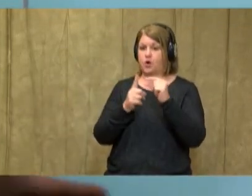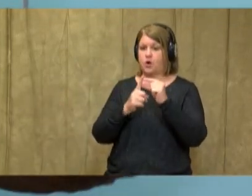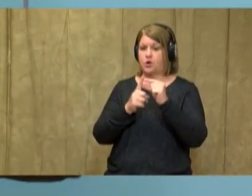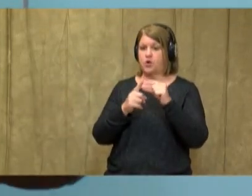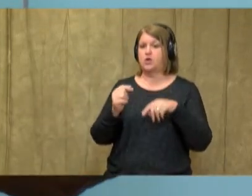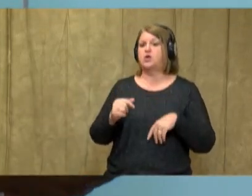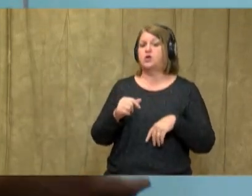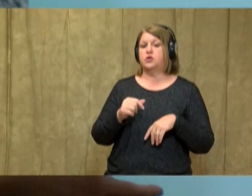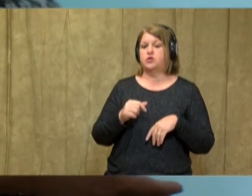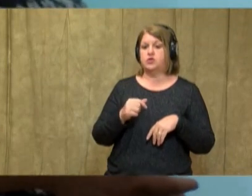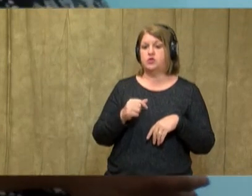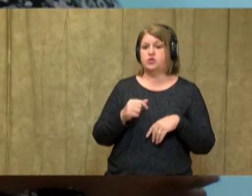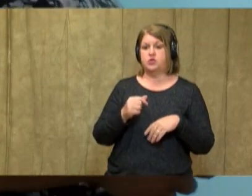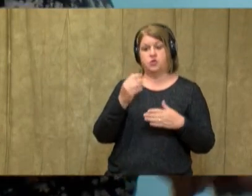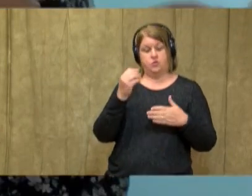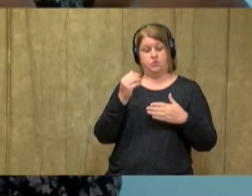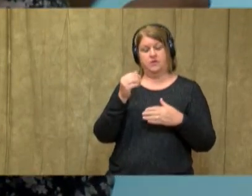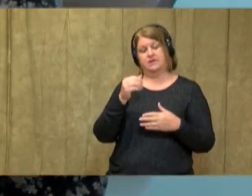the vowels.